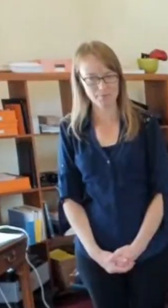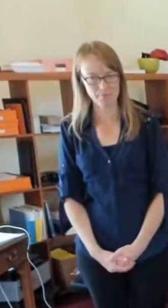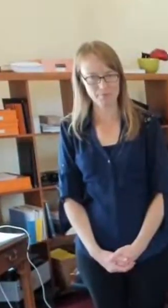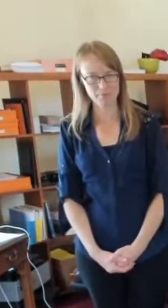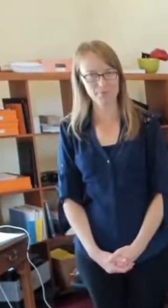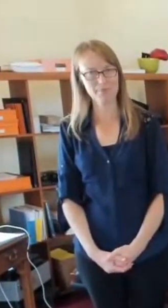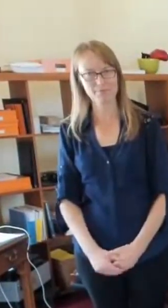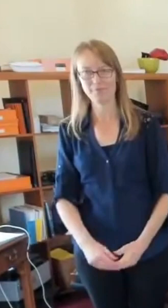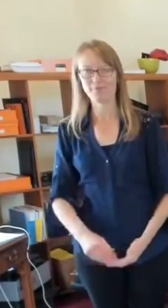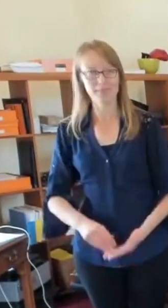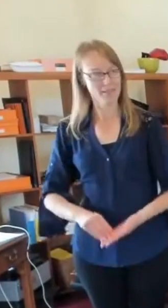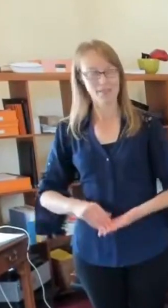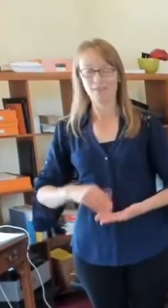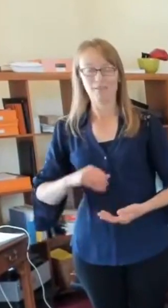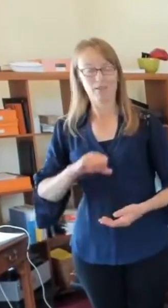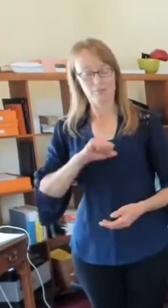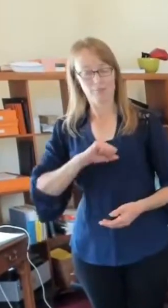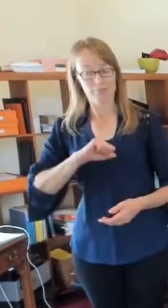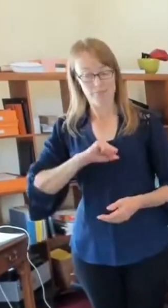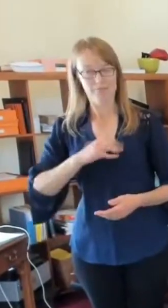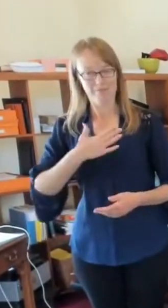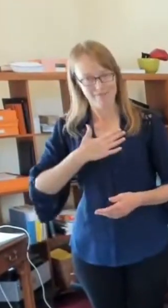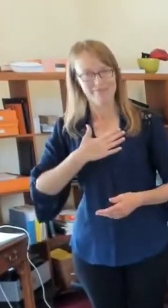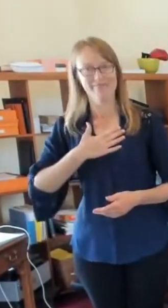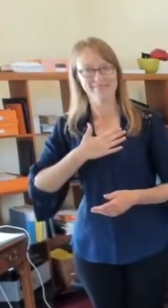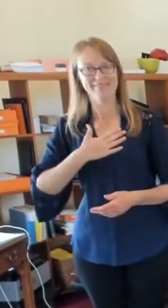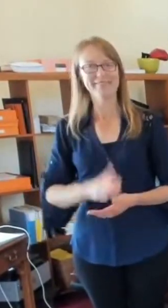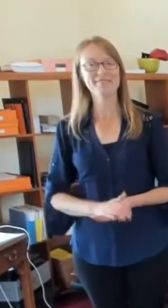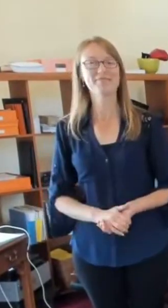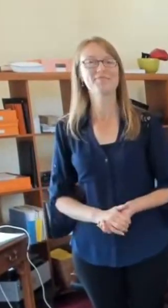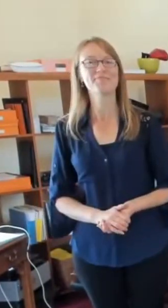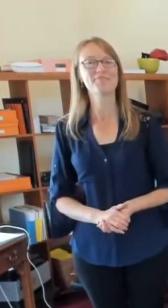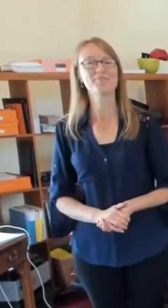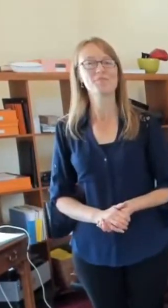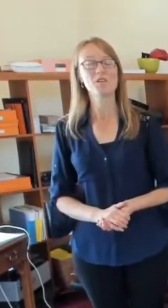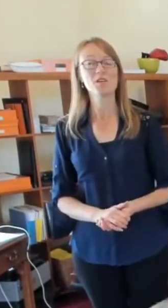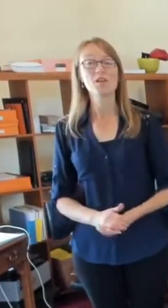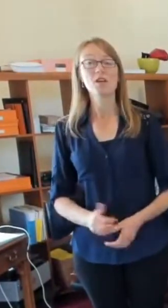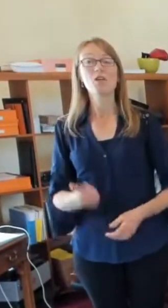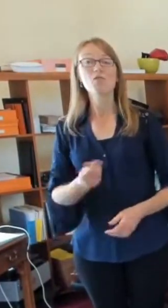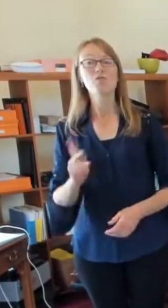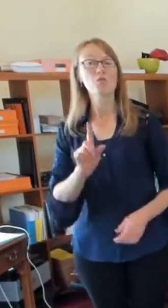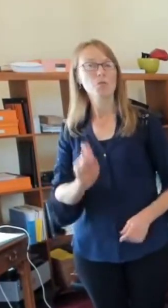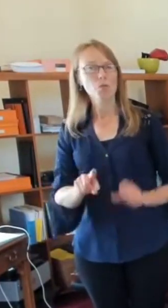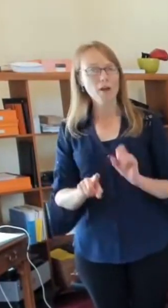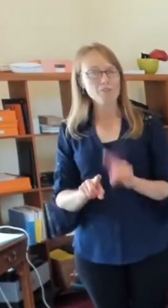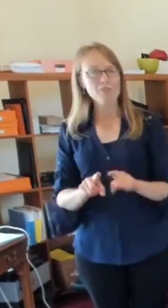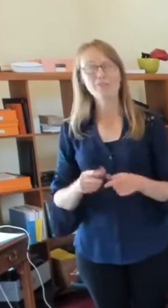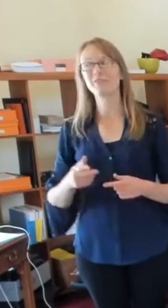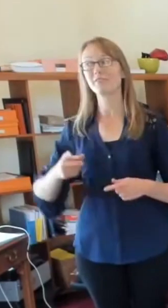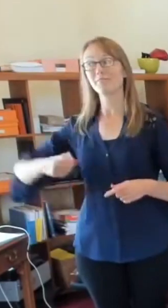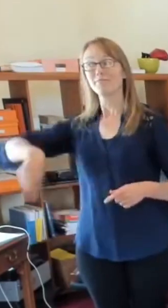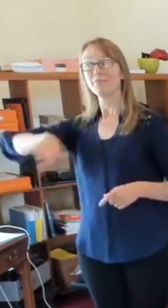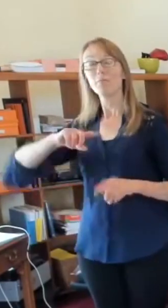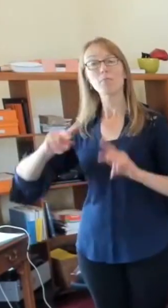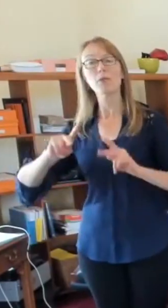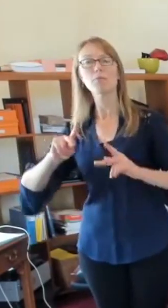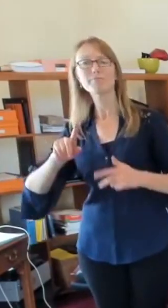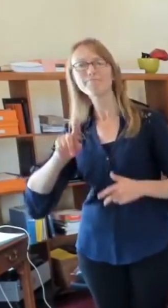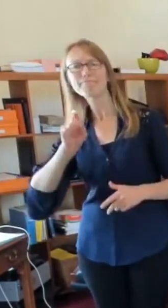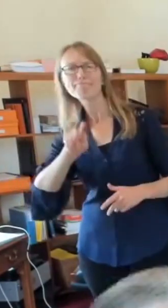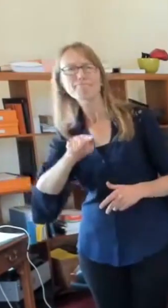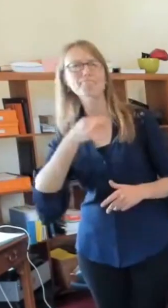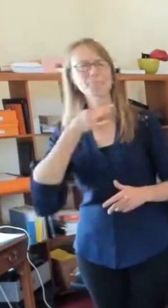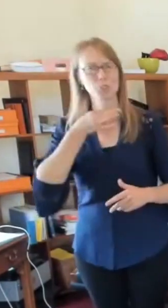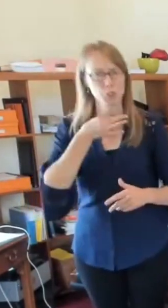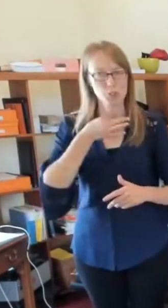You guys are choking me up. Questions? We have just a couple of questions from people asking about other streets in other parts